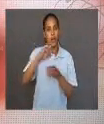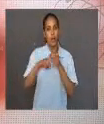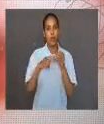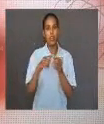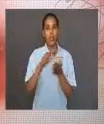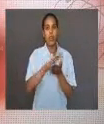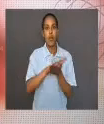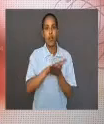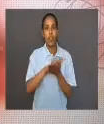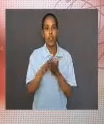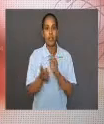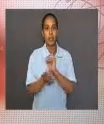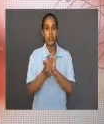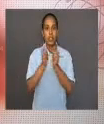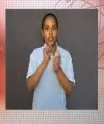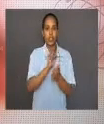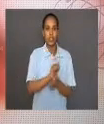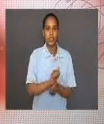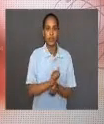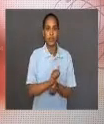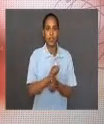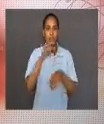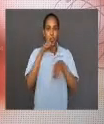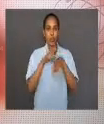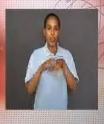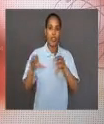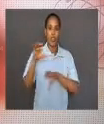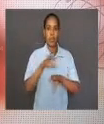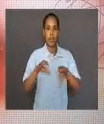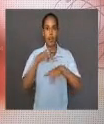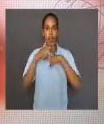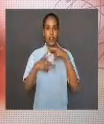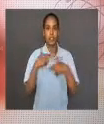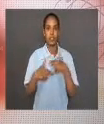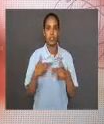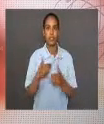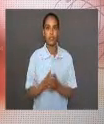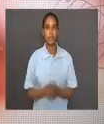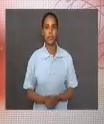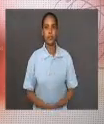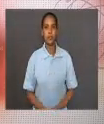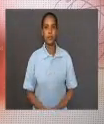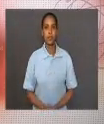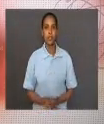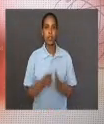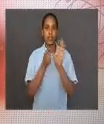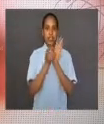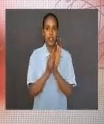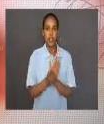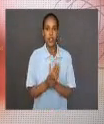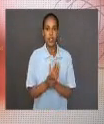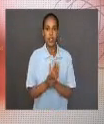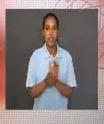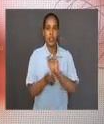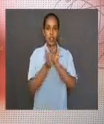about qualitative changes during a chemical reaction, such as